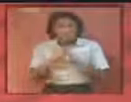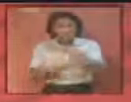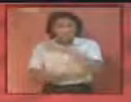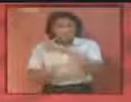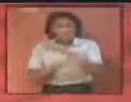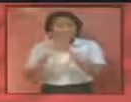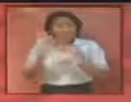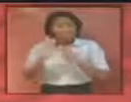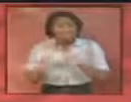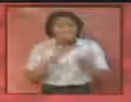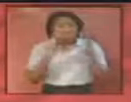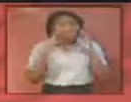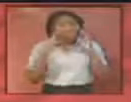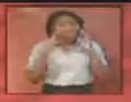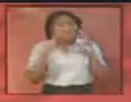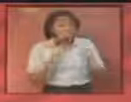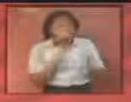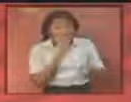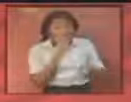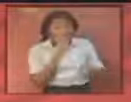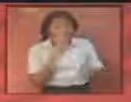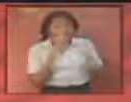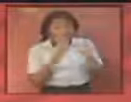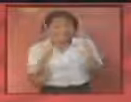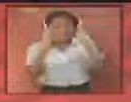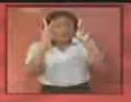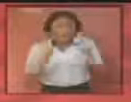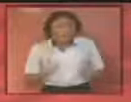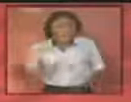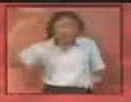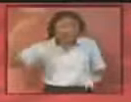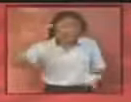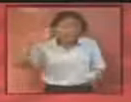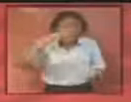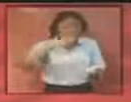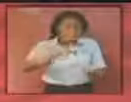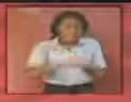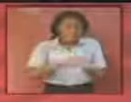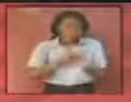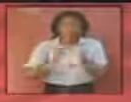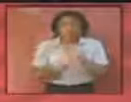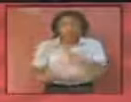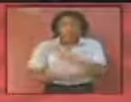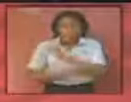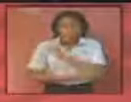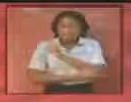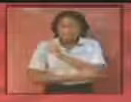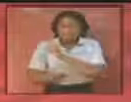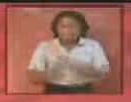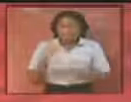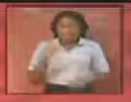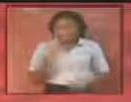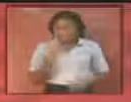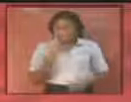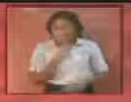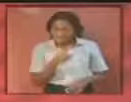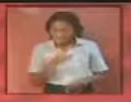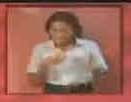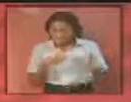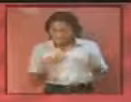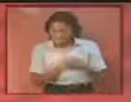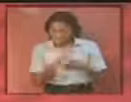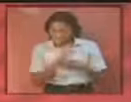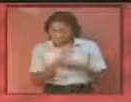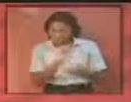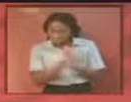sequencing samples from incoming travelers. So at the University of the West Indies, we have been carrying out this type of genomic surveillance